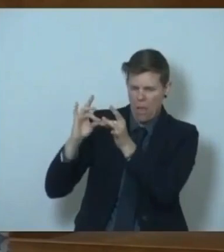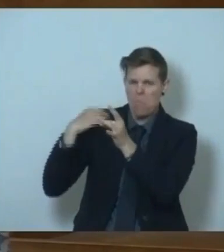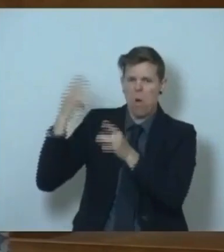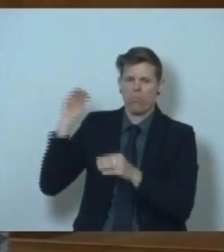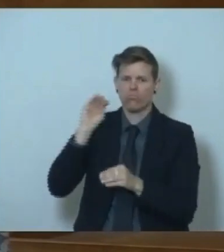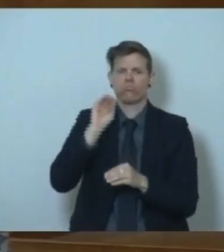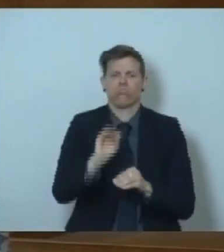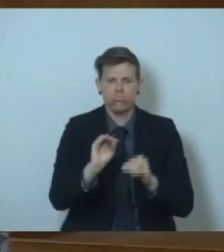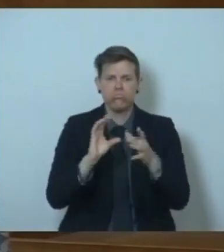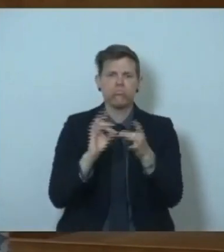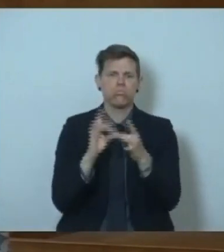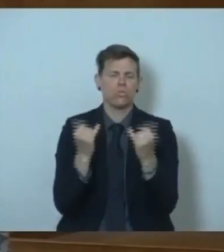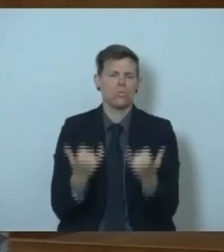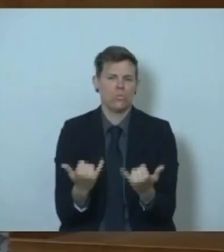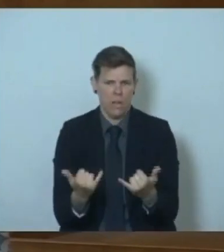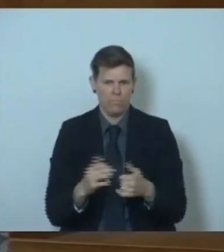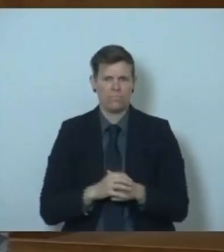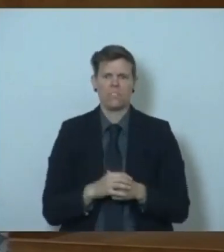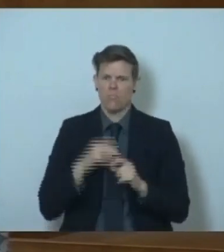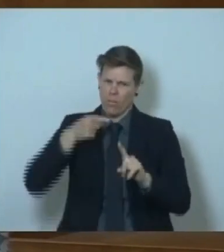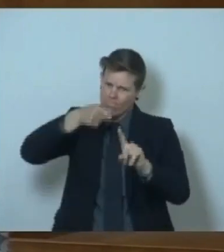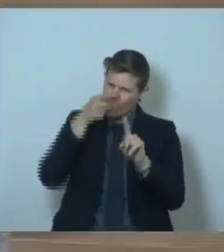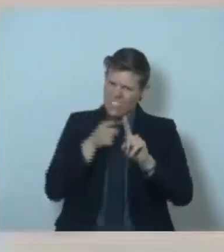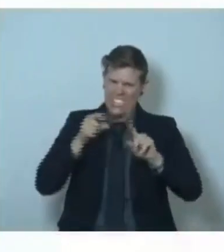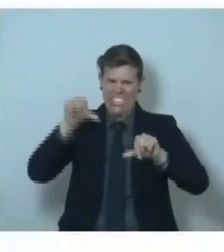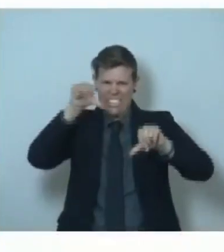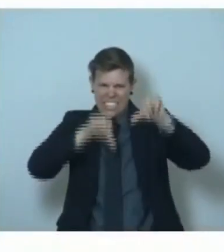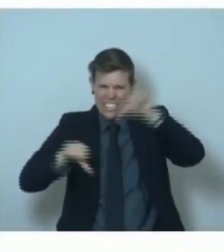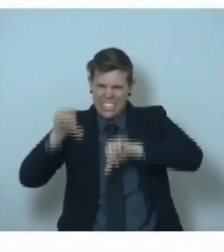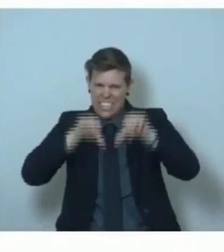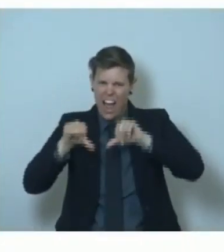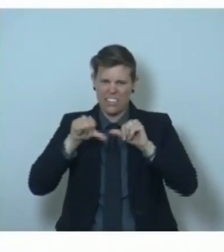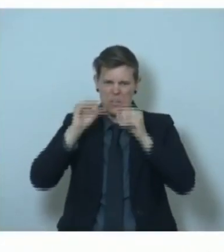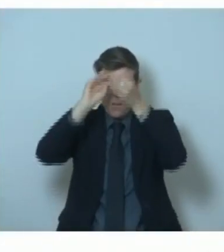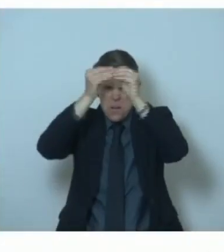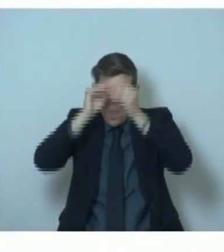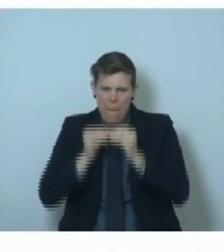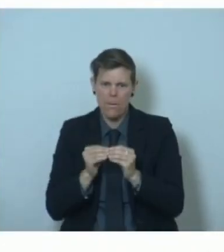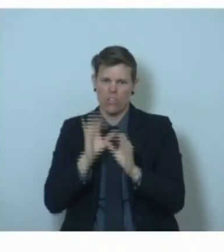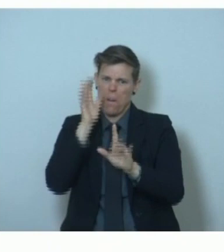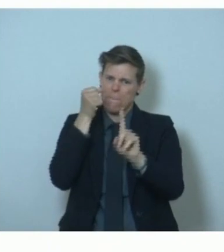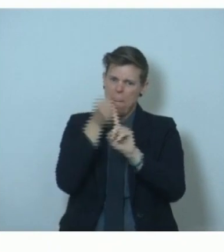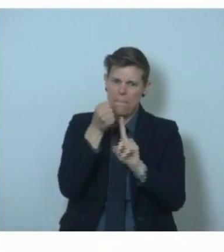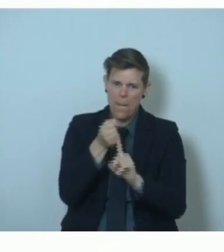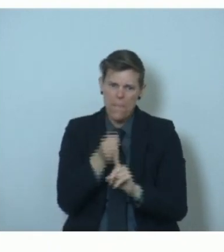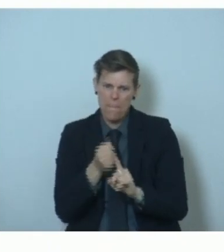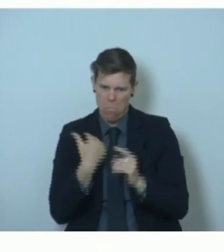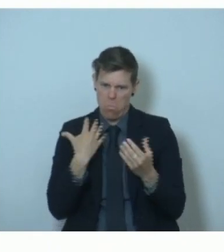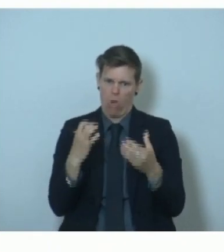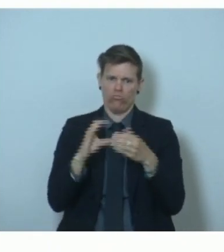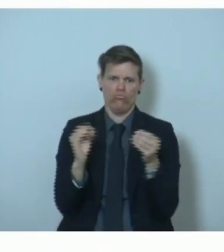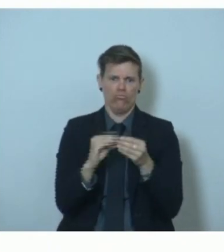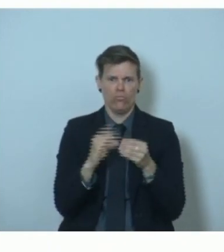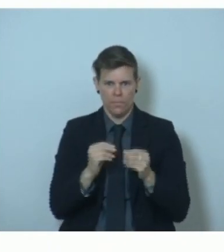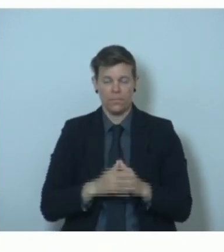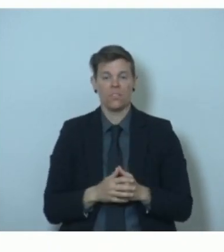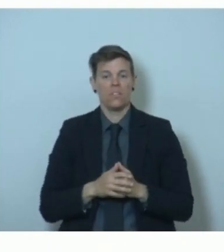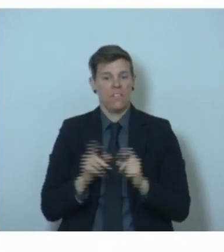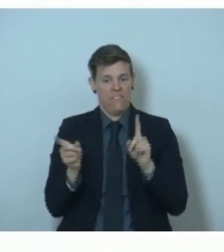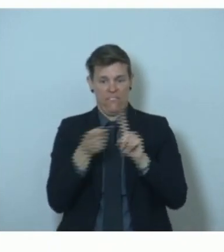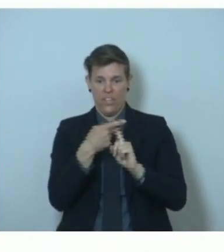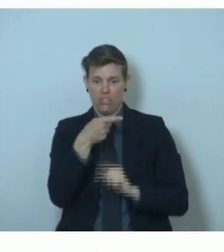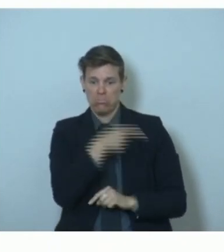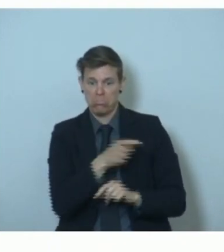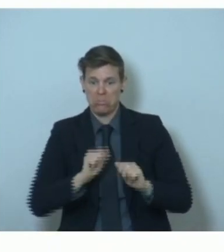decision-making today as well. So if I could please have the first slide. This is something that folks got